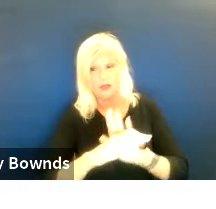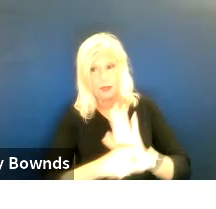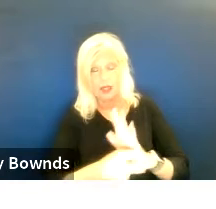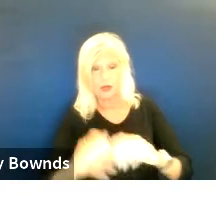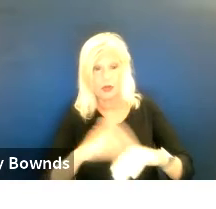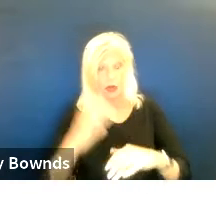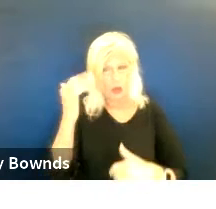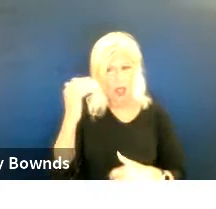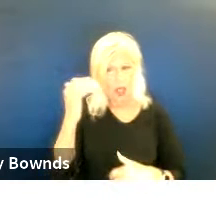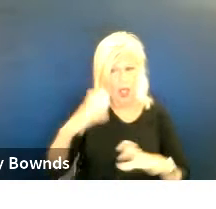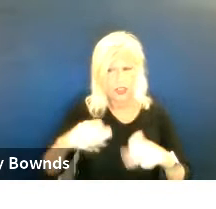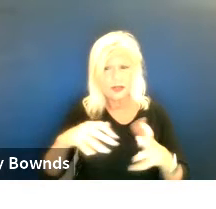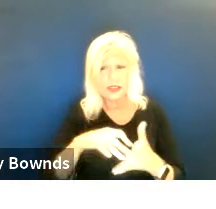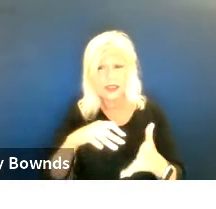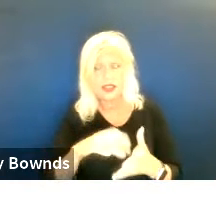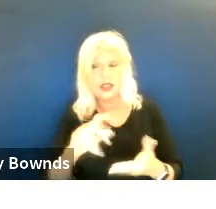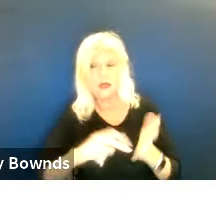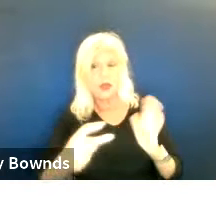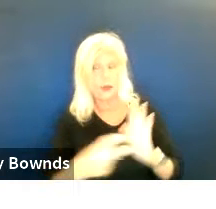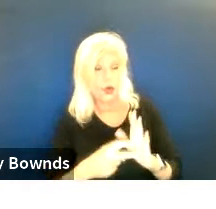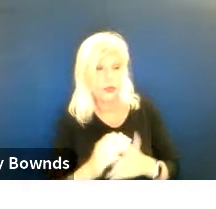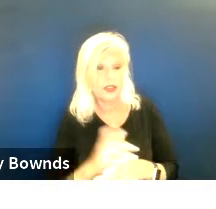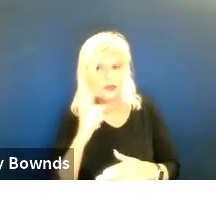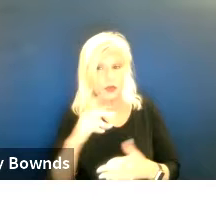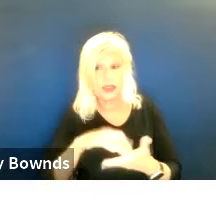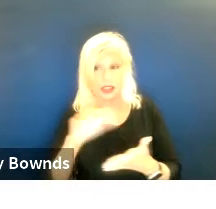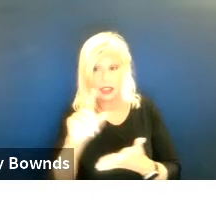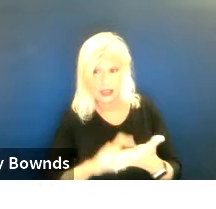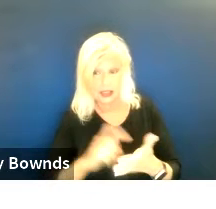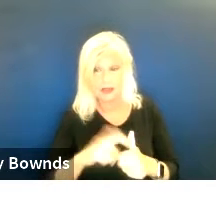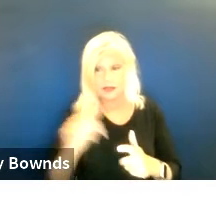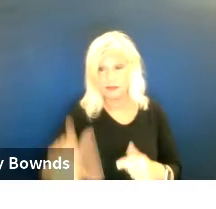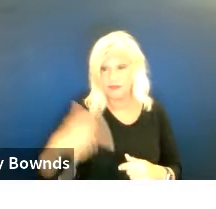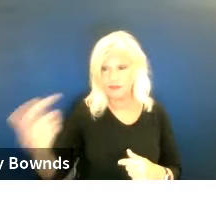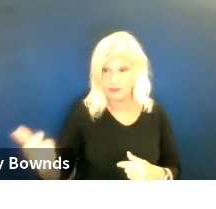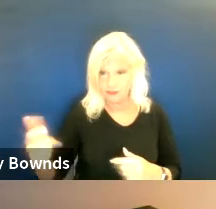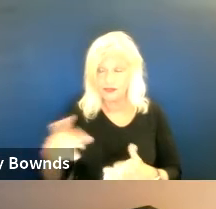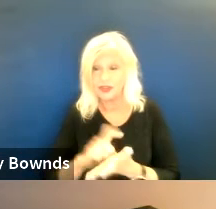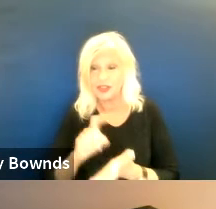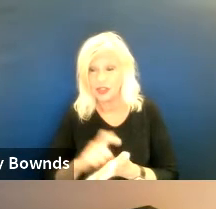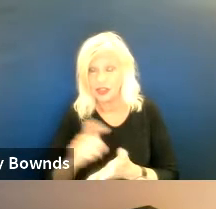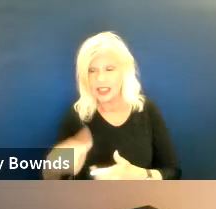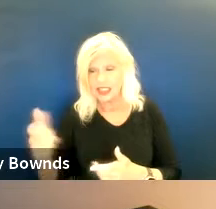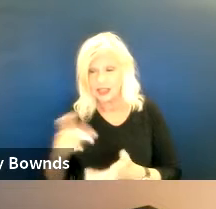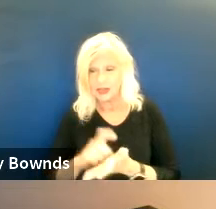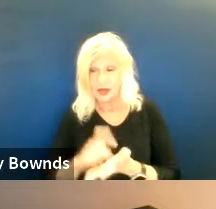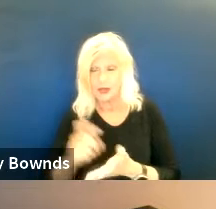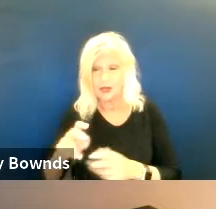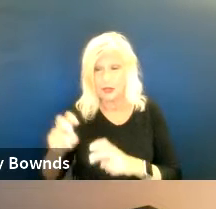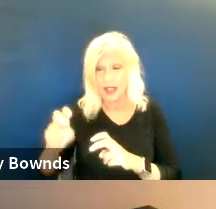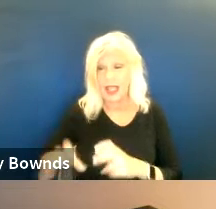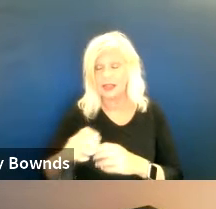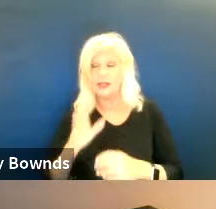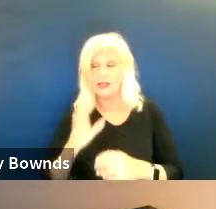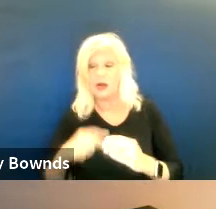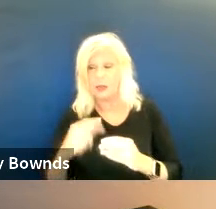why we do the study and the purpose statement and study design. And then I will hand it to Dr. Dilumalai to talk about the technology infrastructure that